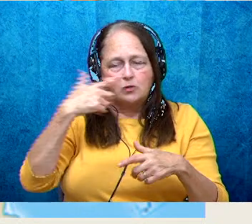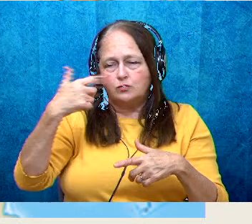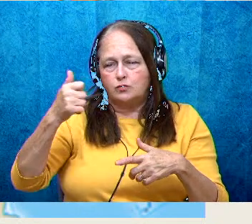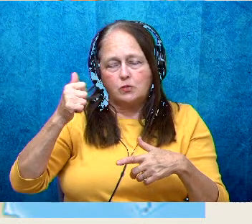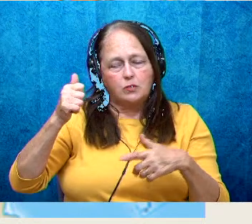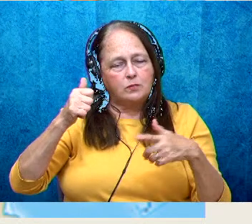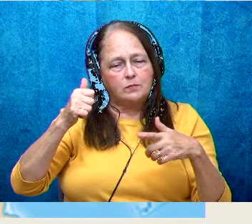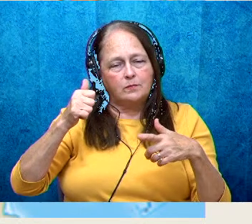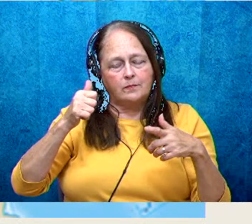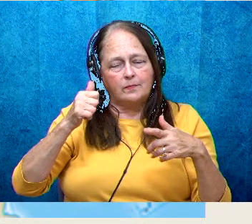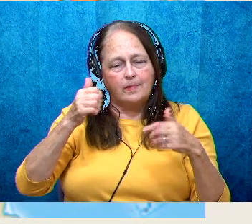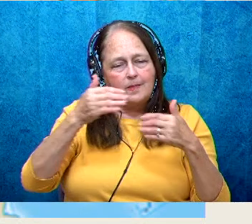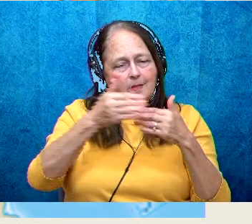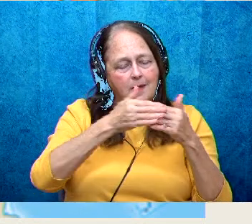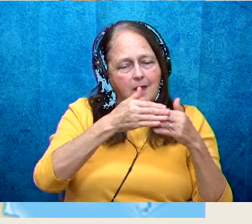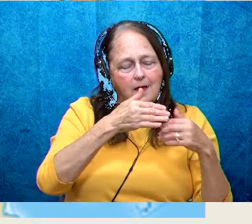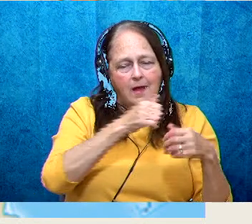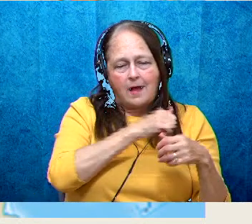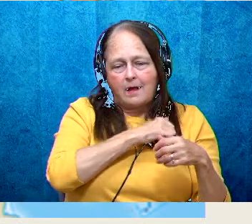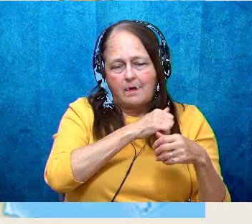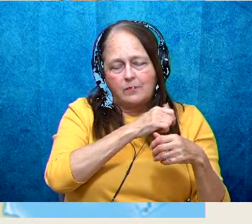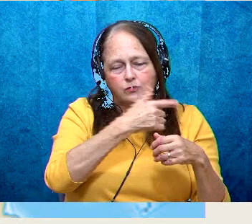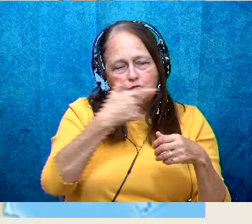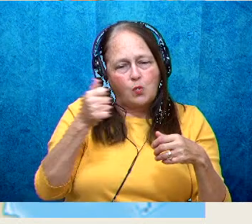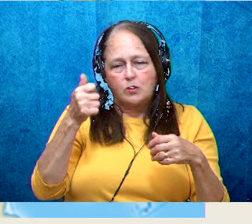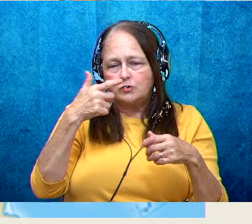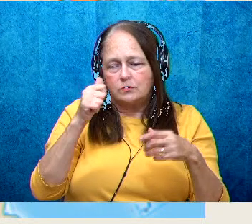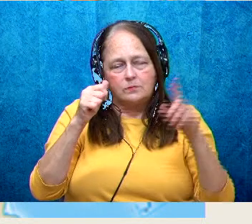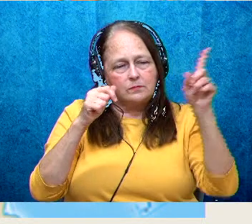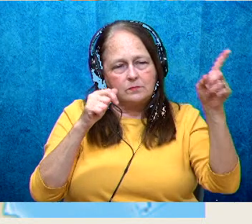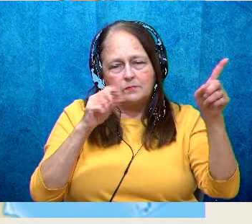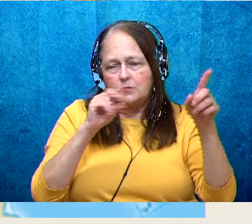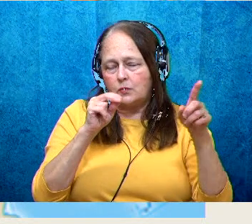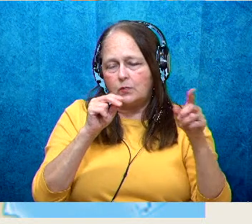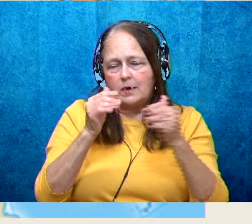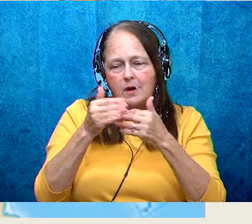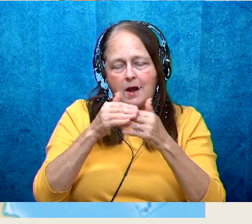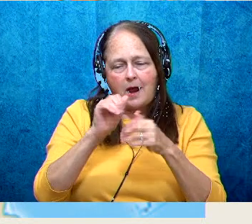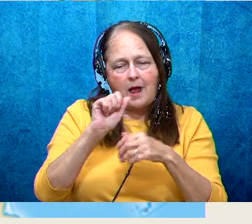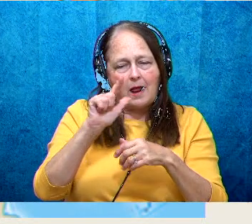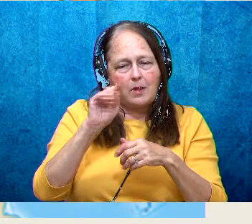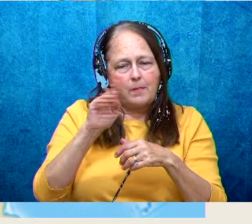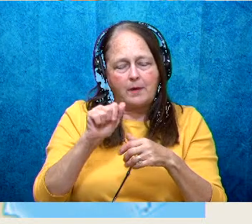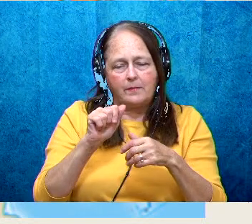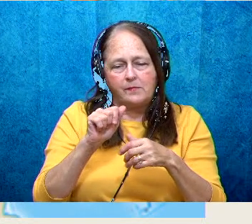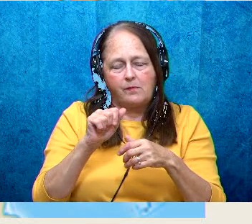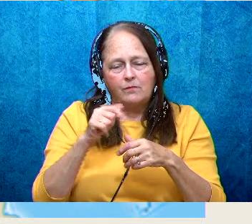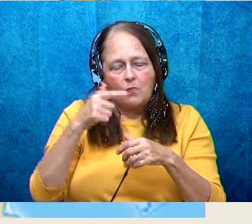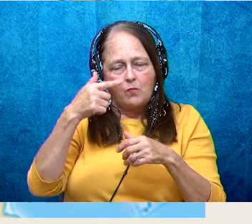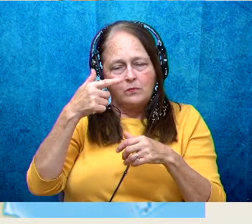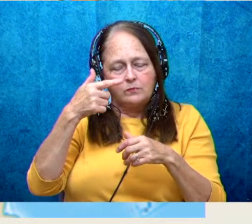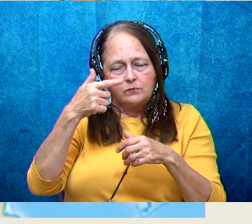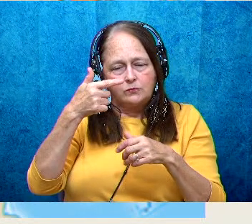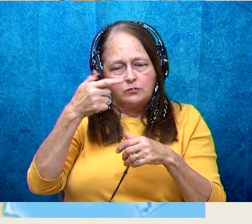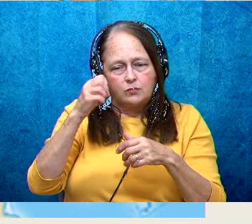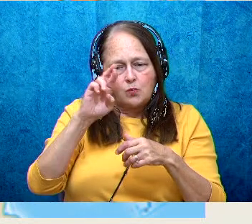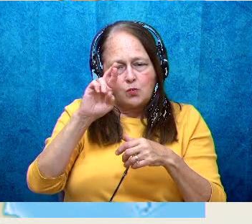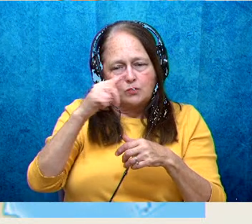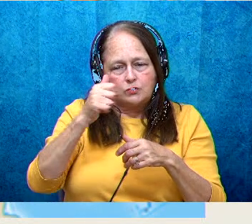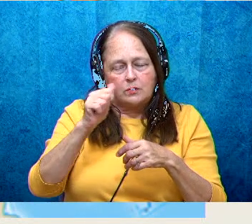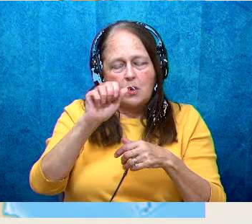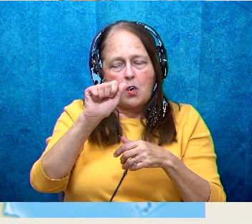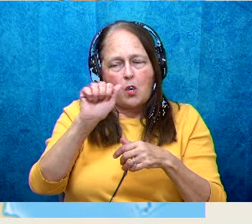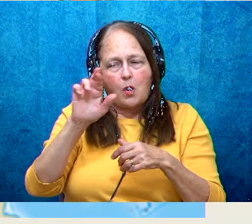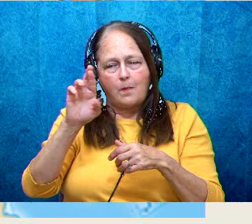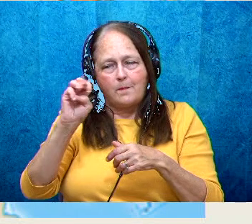Georgia that borders Alabama. This is a country that borders Russia that's called Georgia. So we've got Georgia,